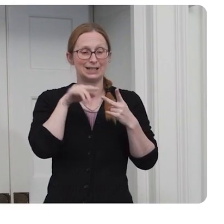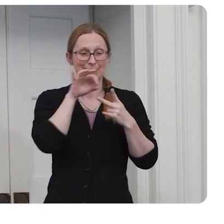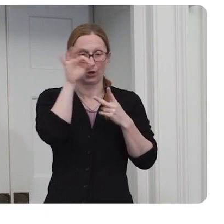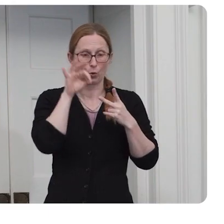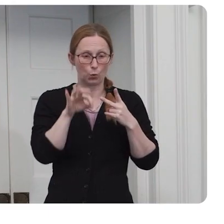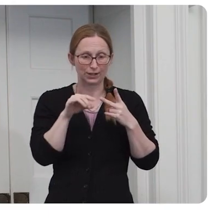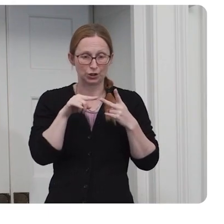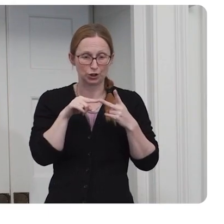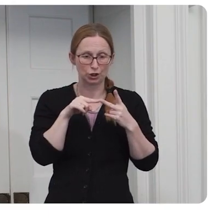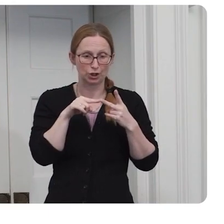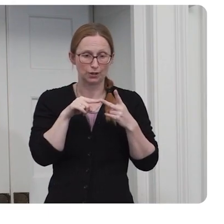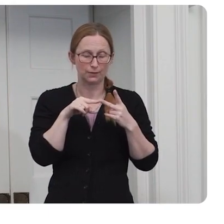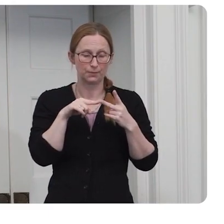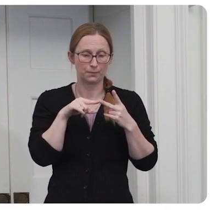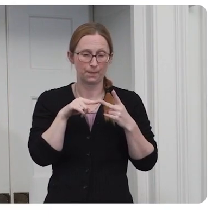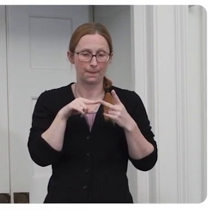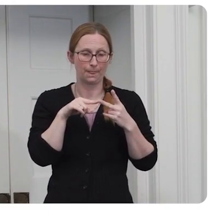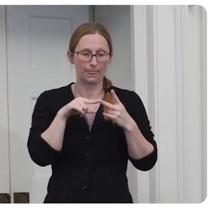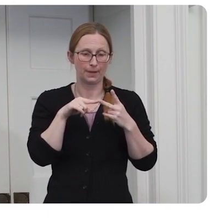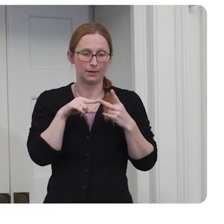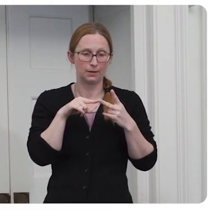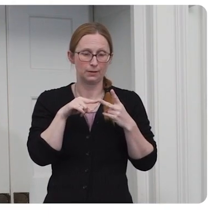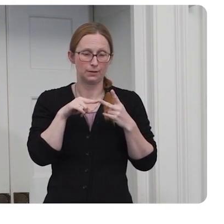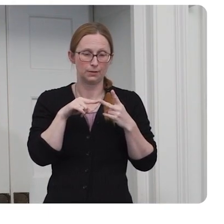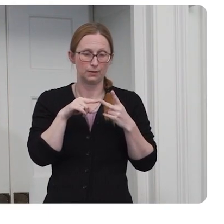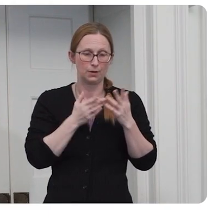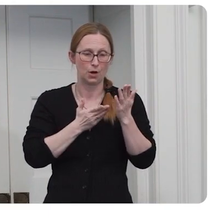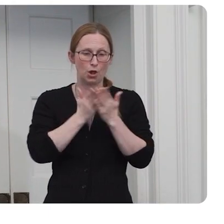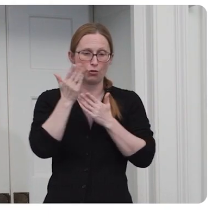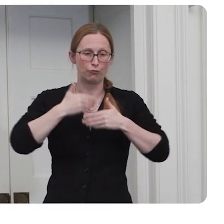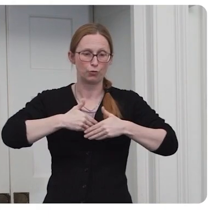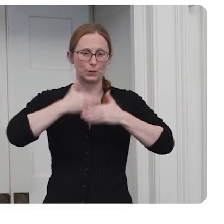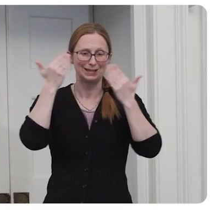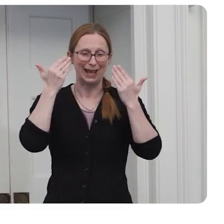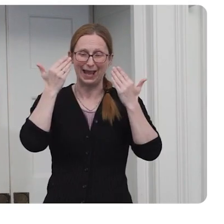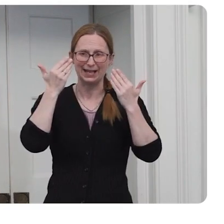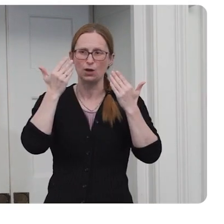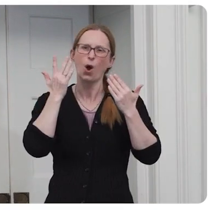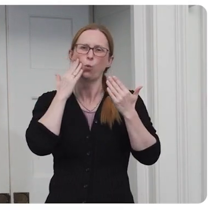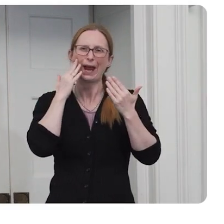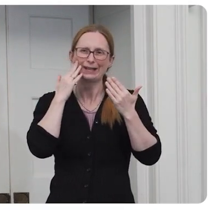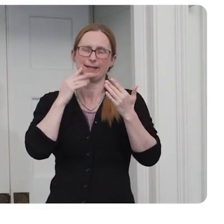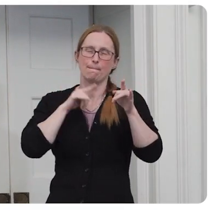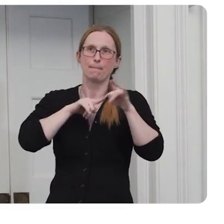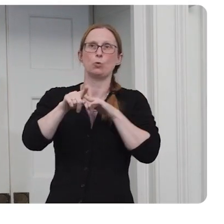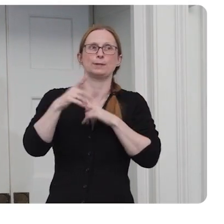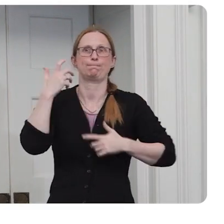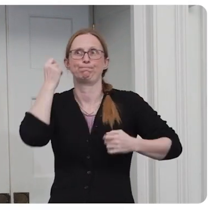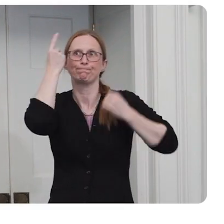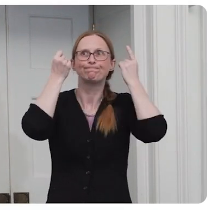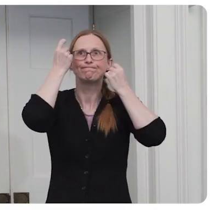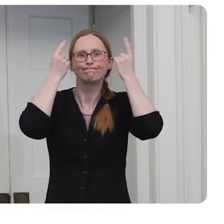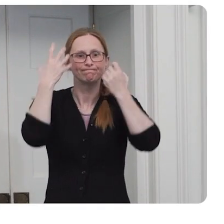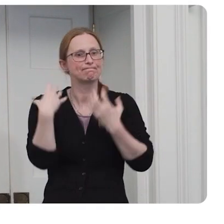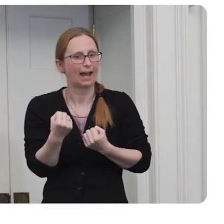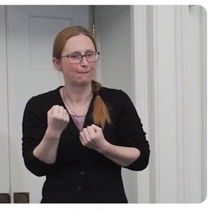And my second question is, when during the day you find more inspiration in your